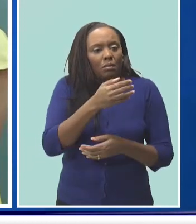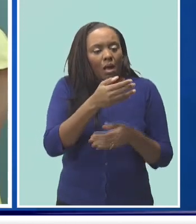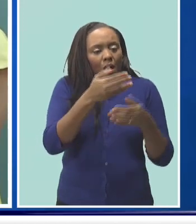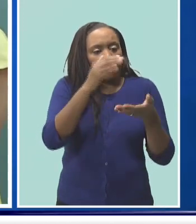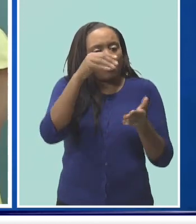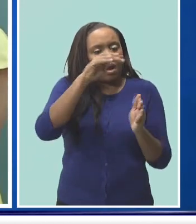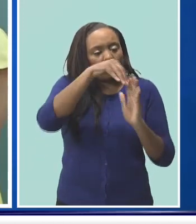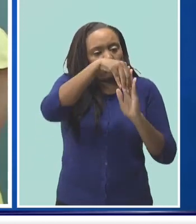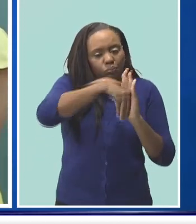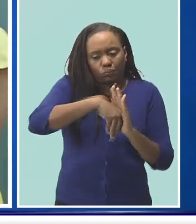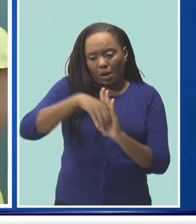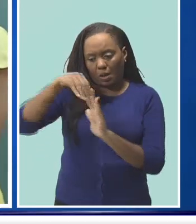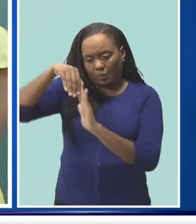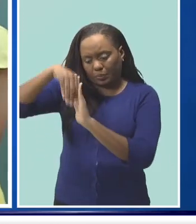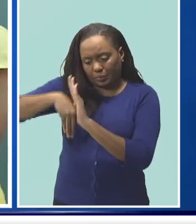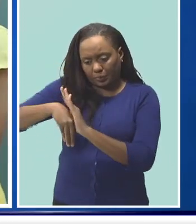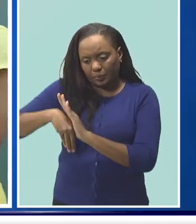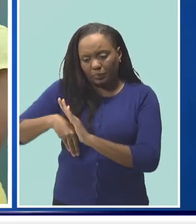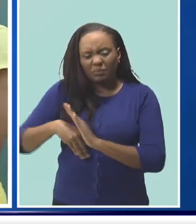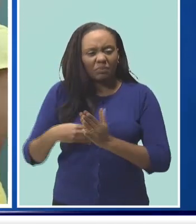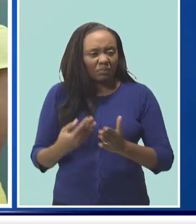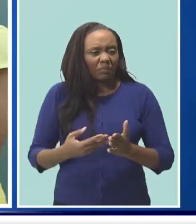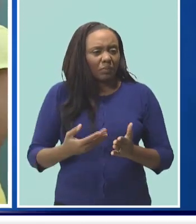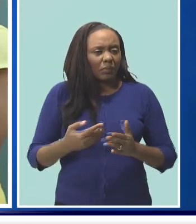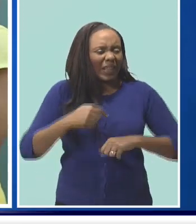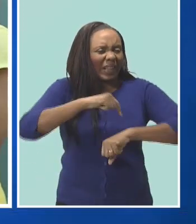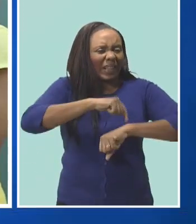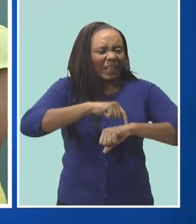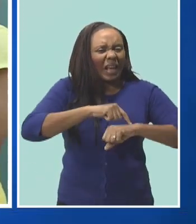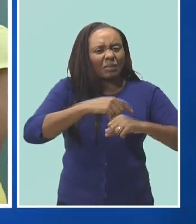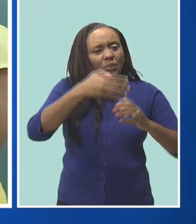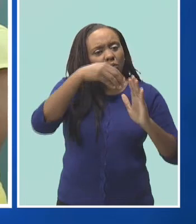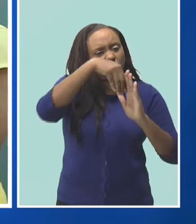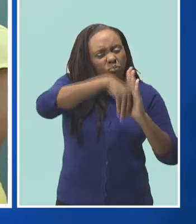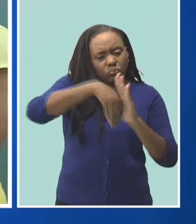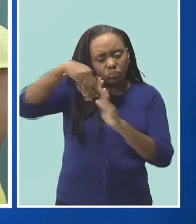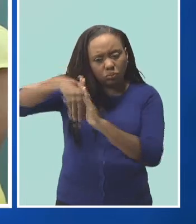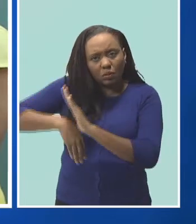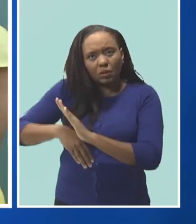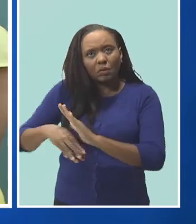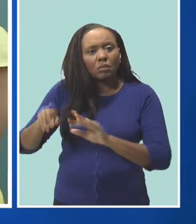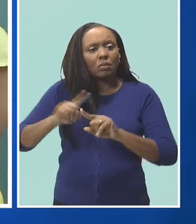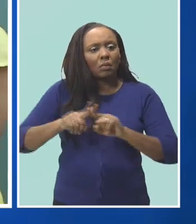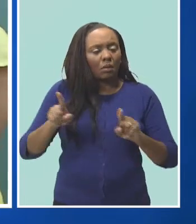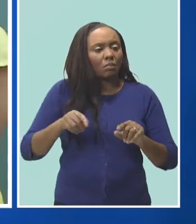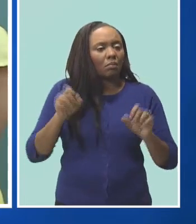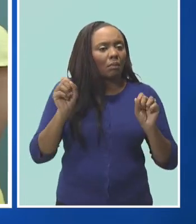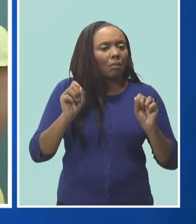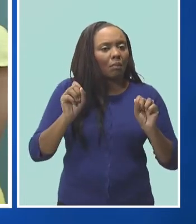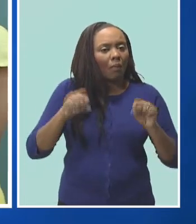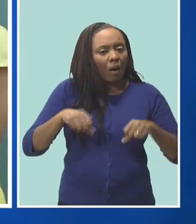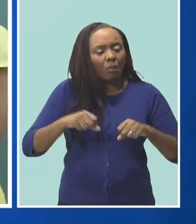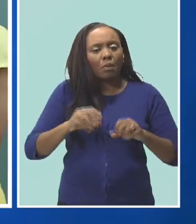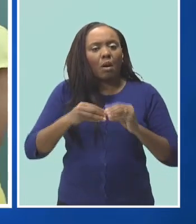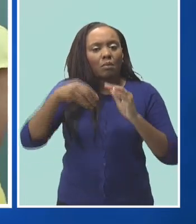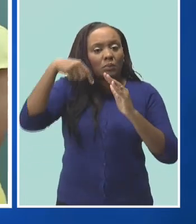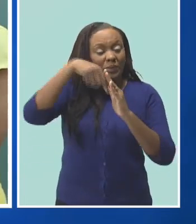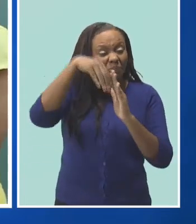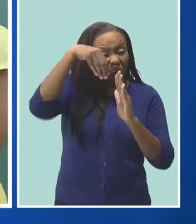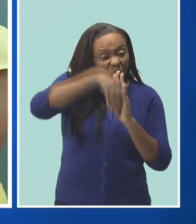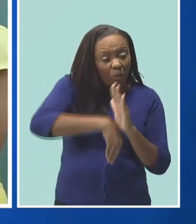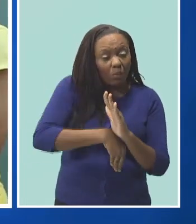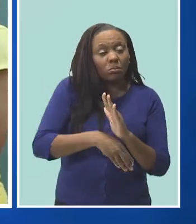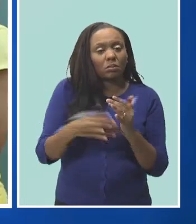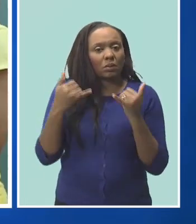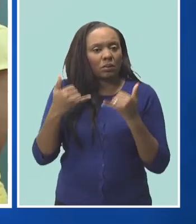we cleared out. But it is likely, it's very, very likely, don't get me wrong, it's very, very likely to get there. So that is where